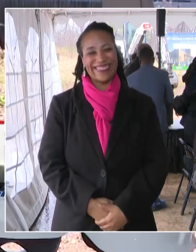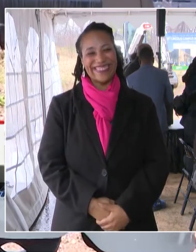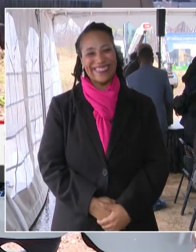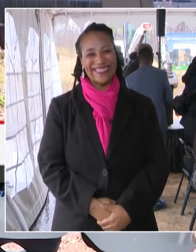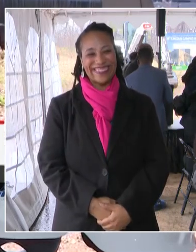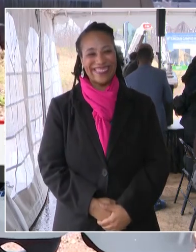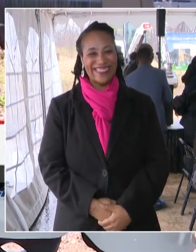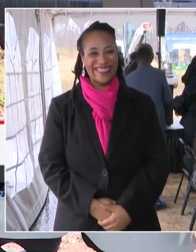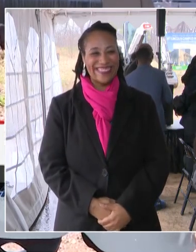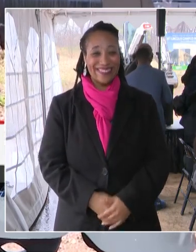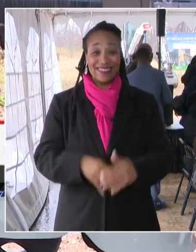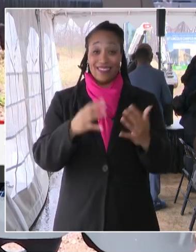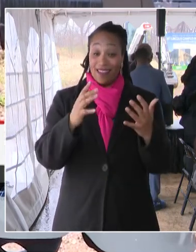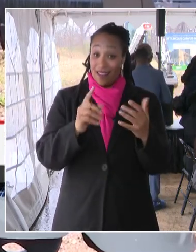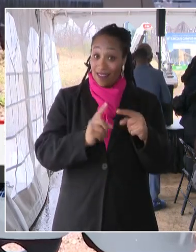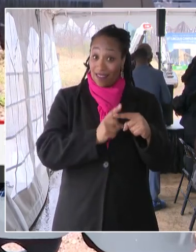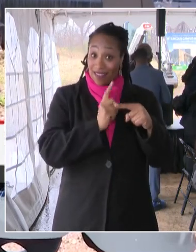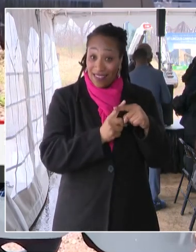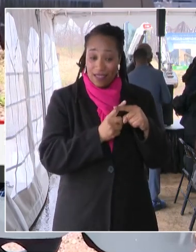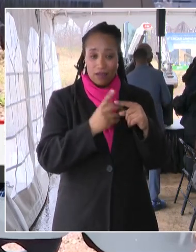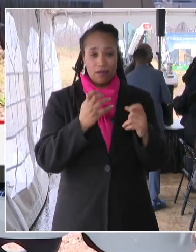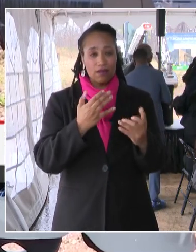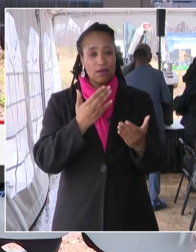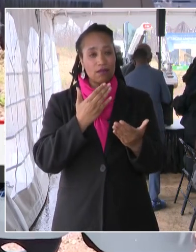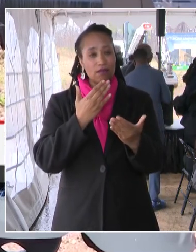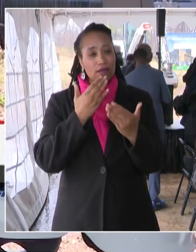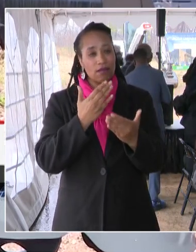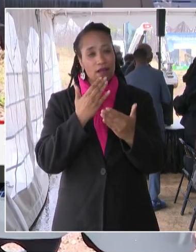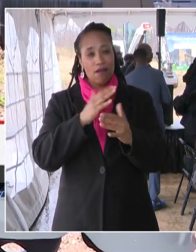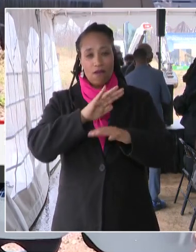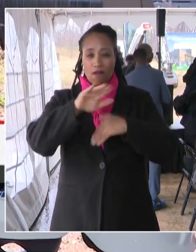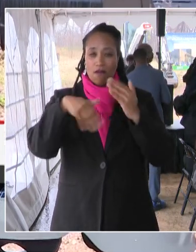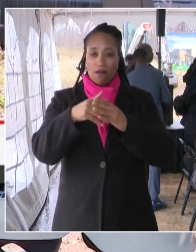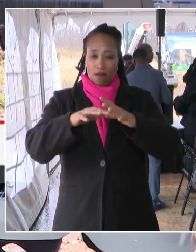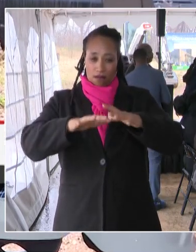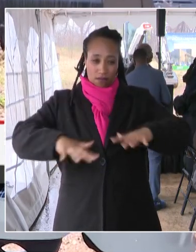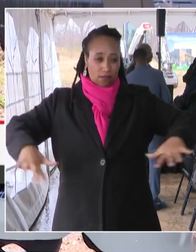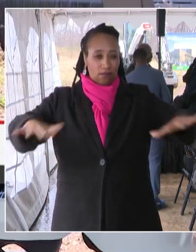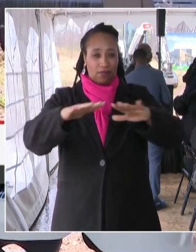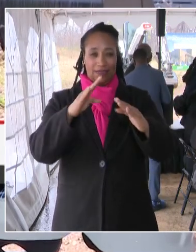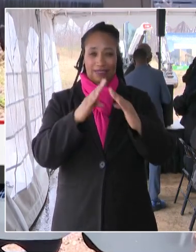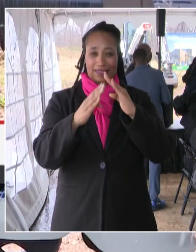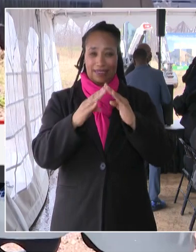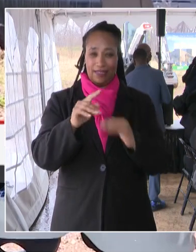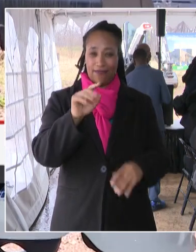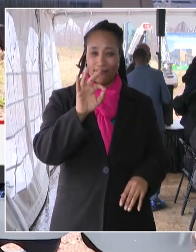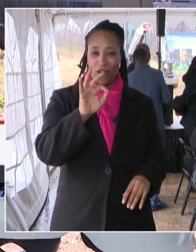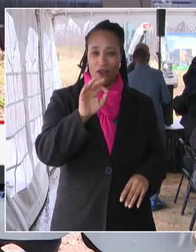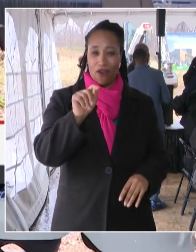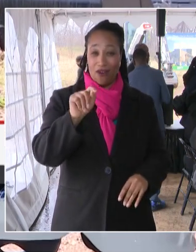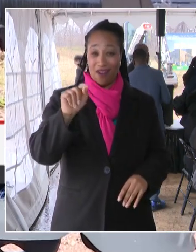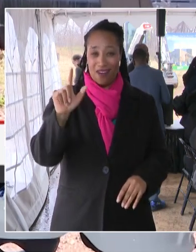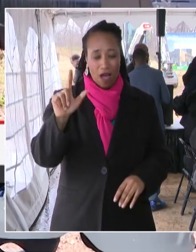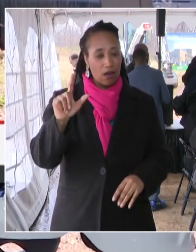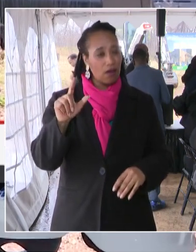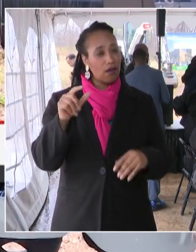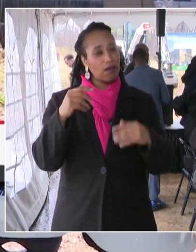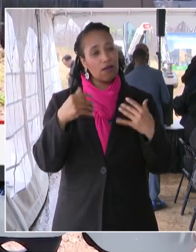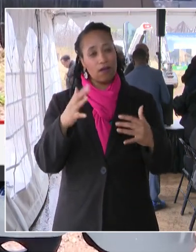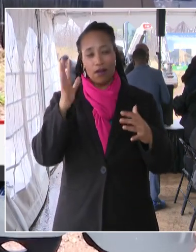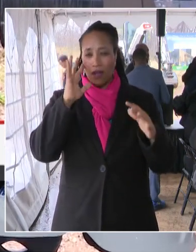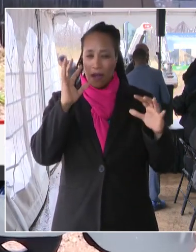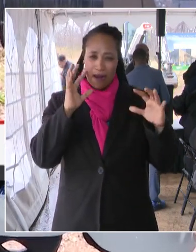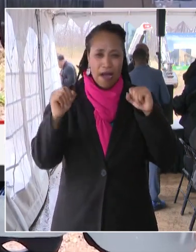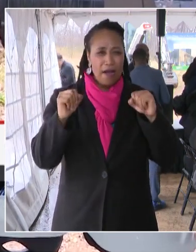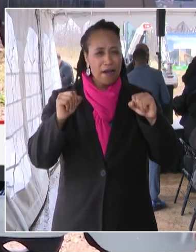And I want to thank the entire Fort Lincoln community. Fort Lincoln got loud. Fort Lincoln stood